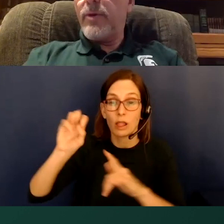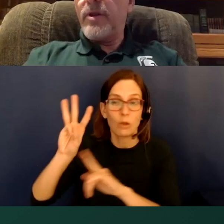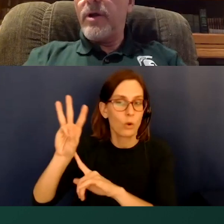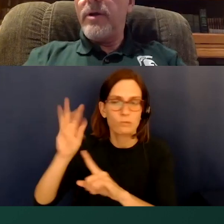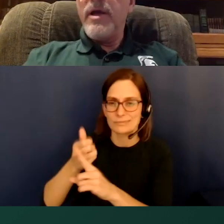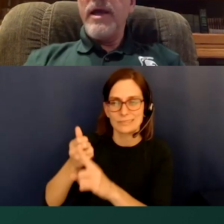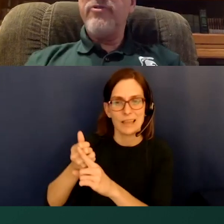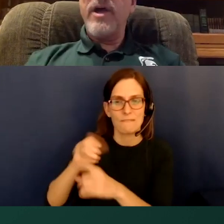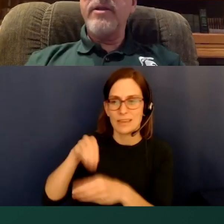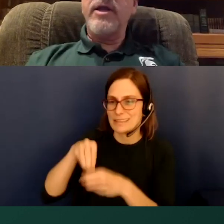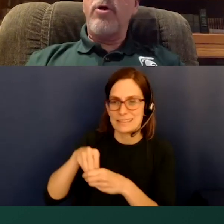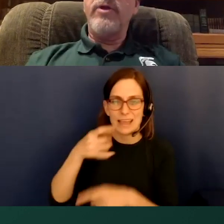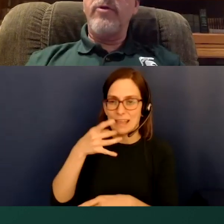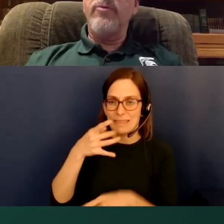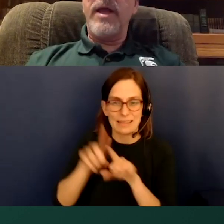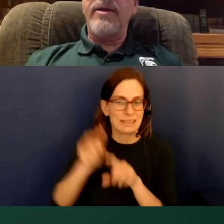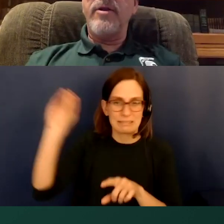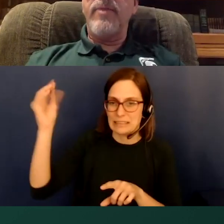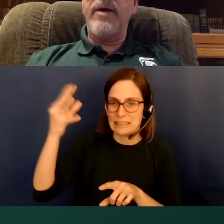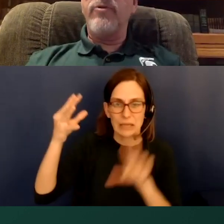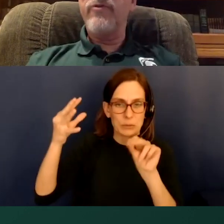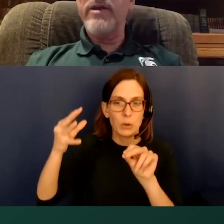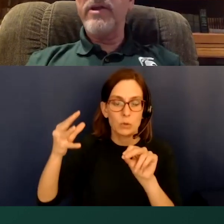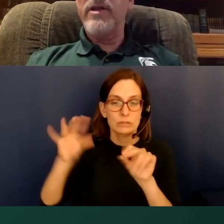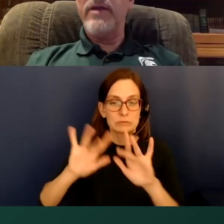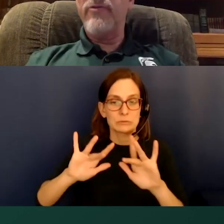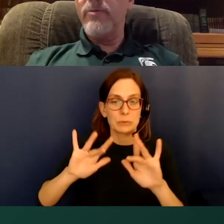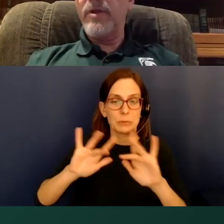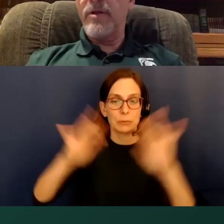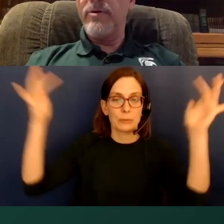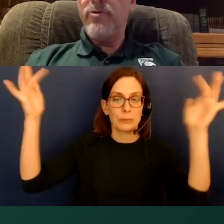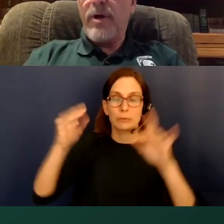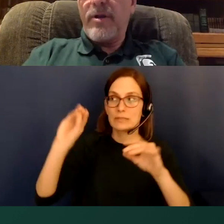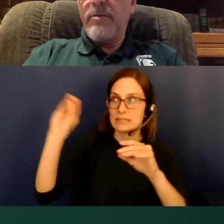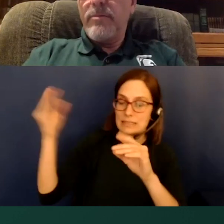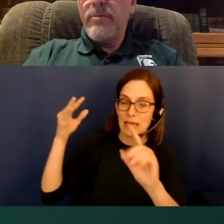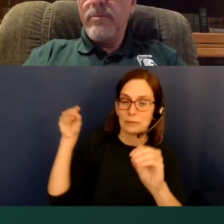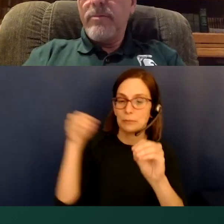light like the sun. It shines like all the other planets by reflecting light from the sun